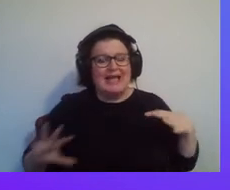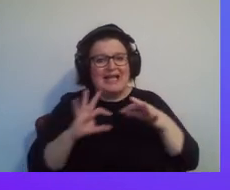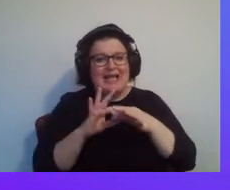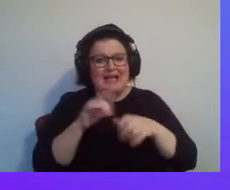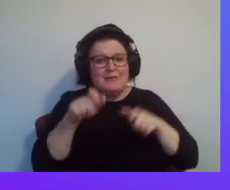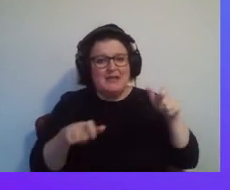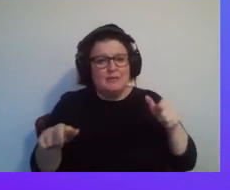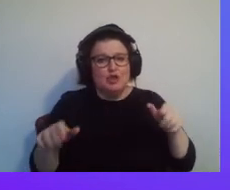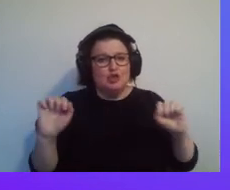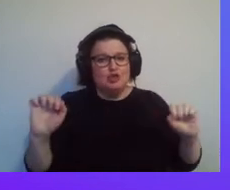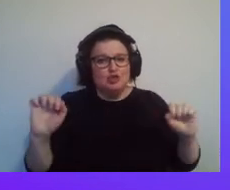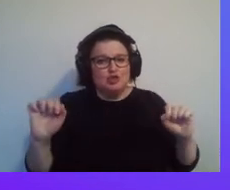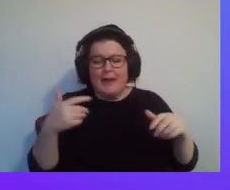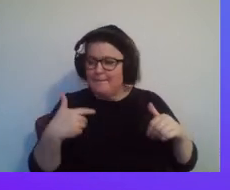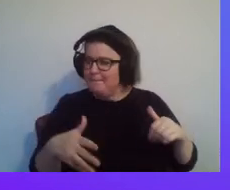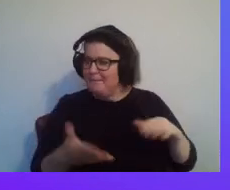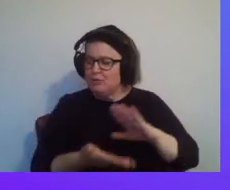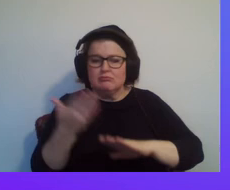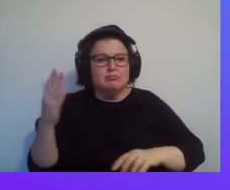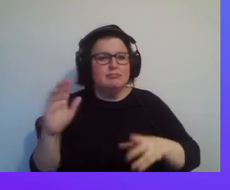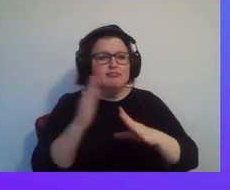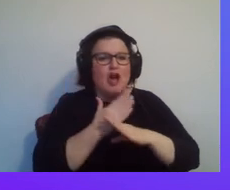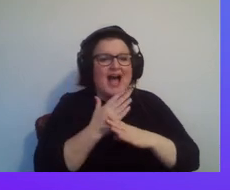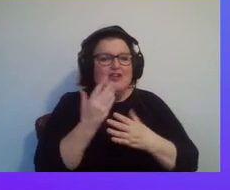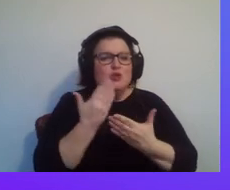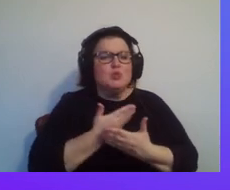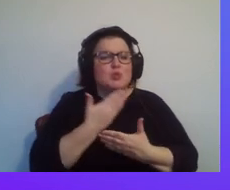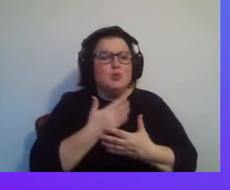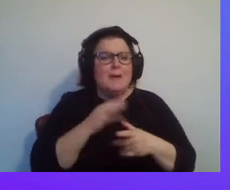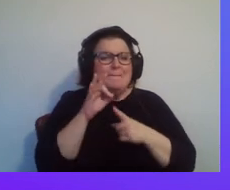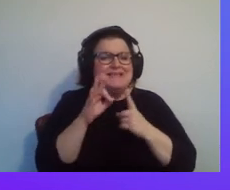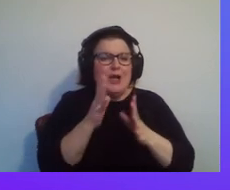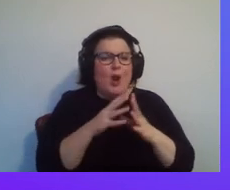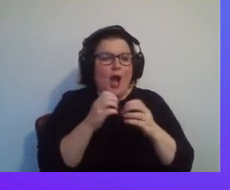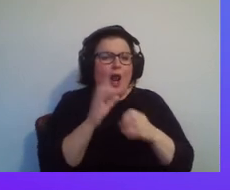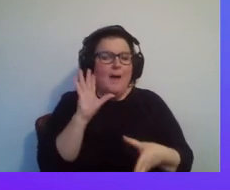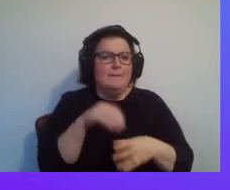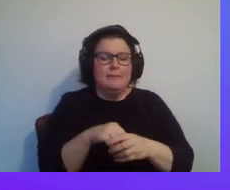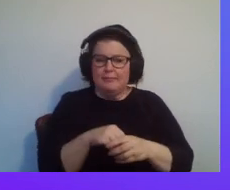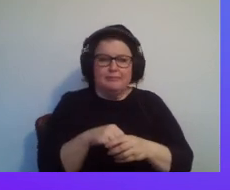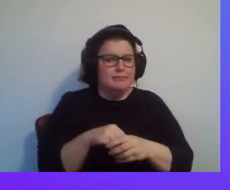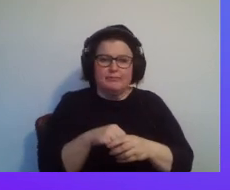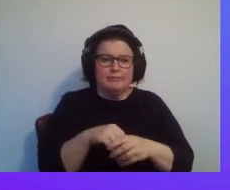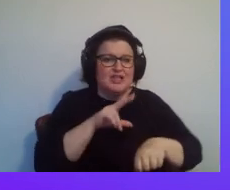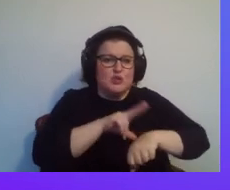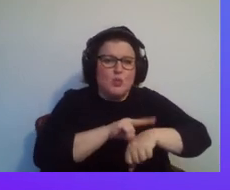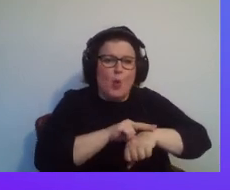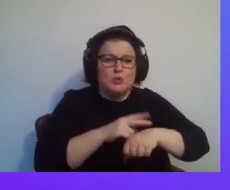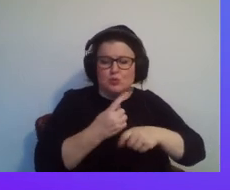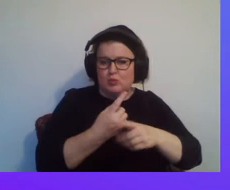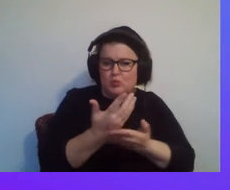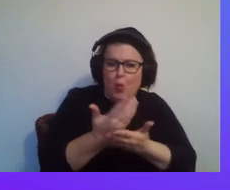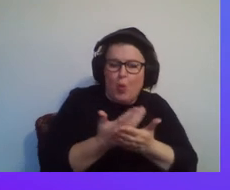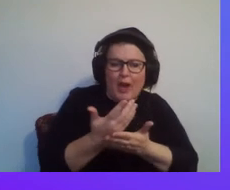to private school, who weren't part of particular clubs. What I'm saying now is the doctor has talked about, you know,